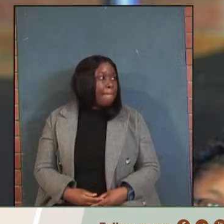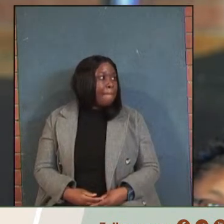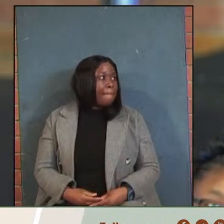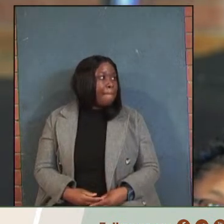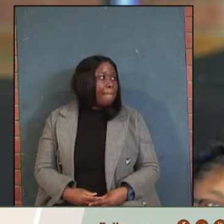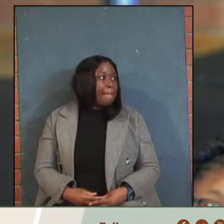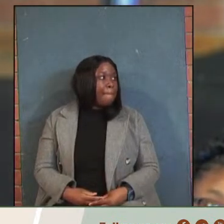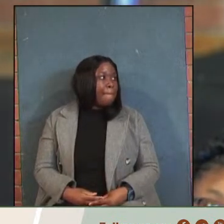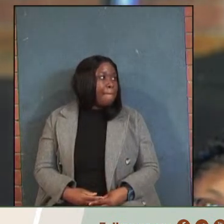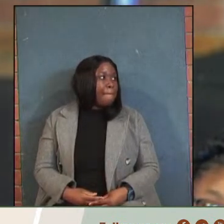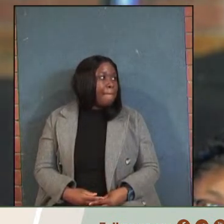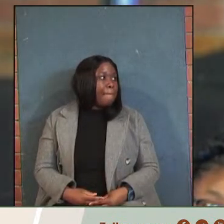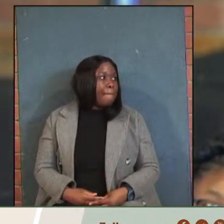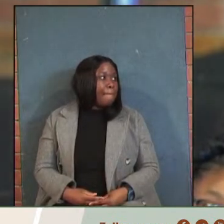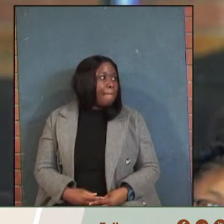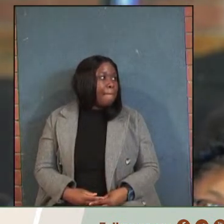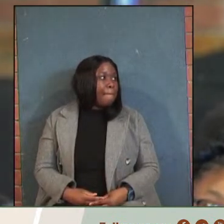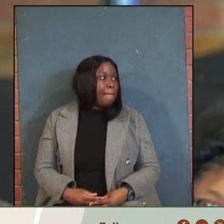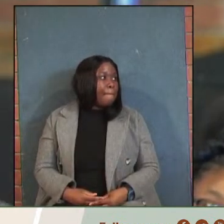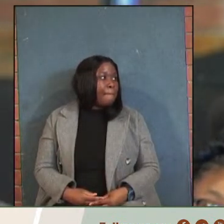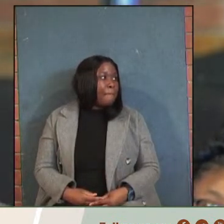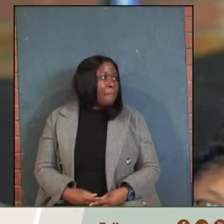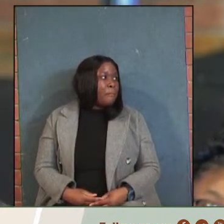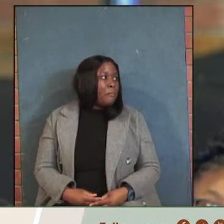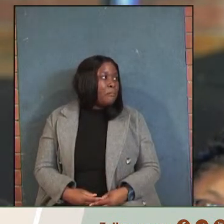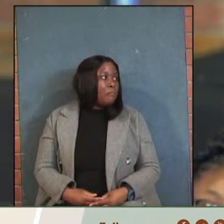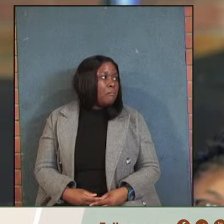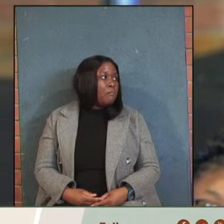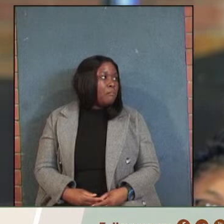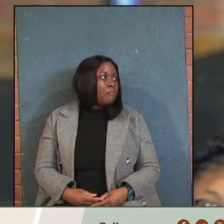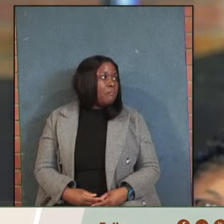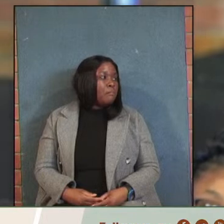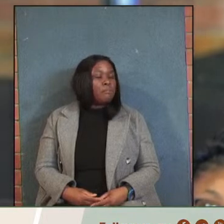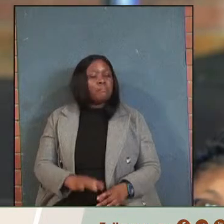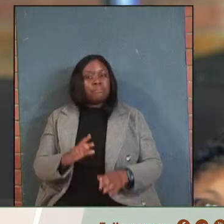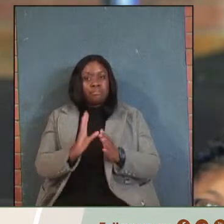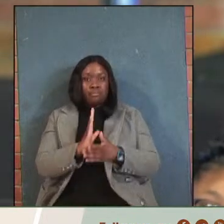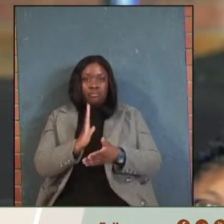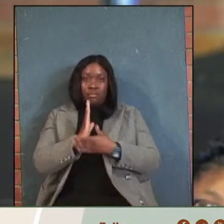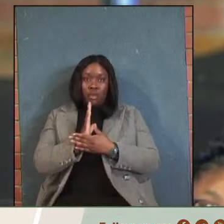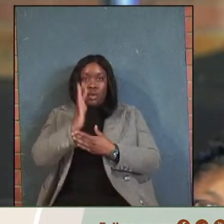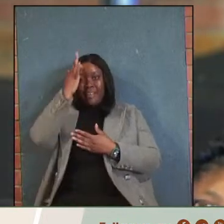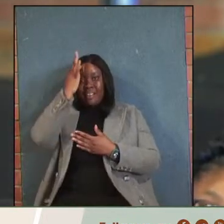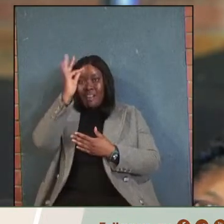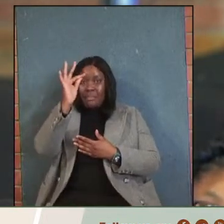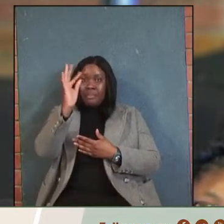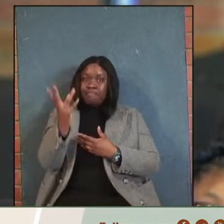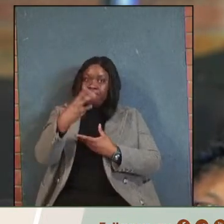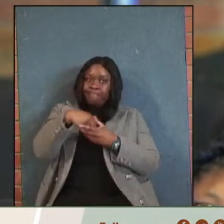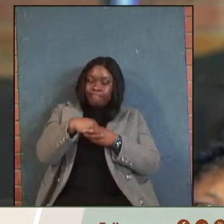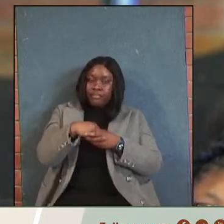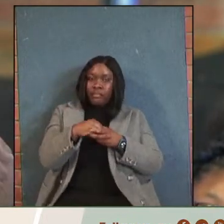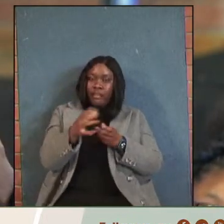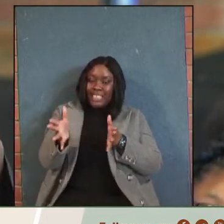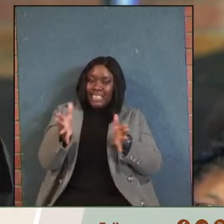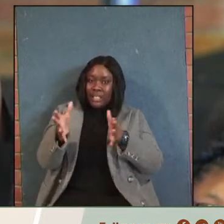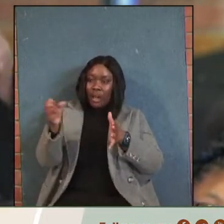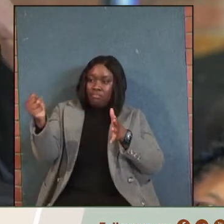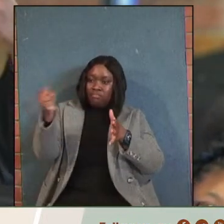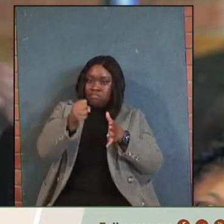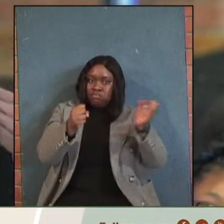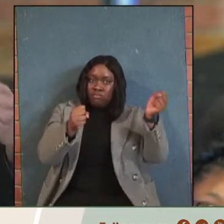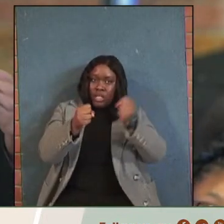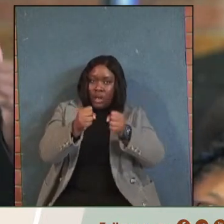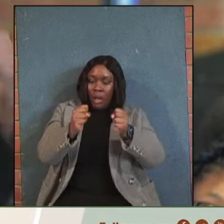There must be a link between the center and the school for smooth running and continuity. The government should also bring facilitators that will come